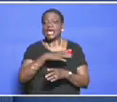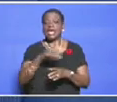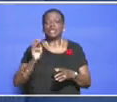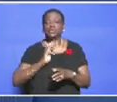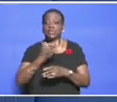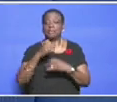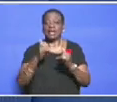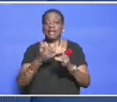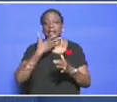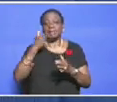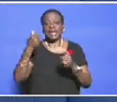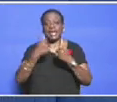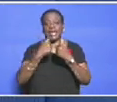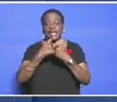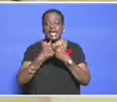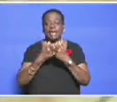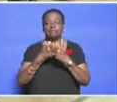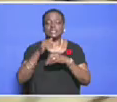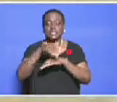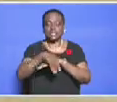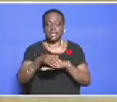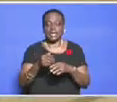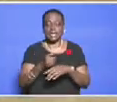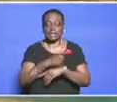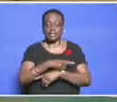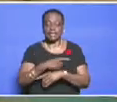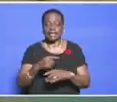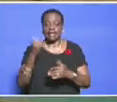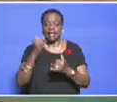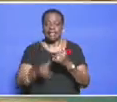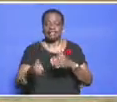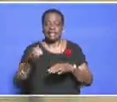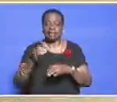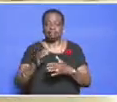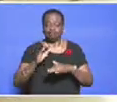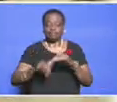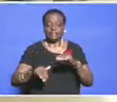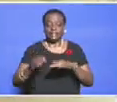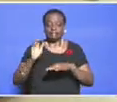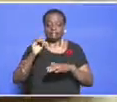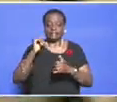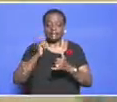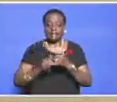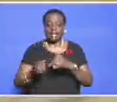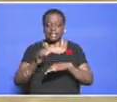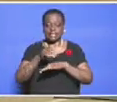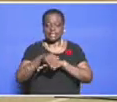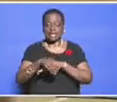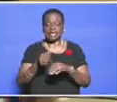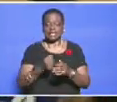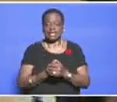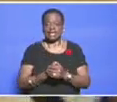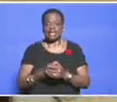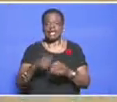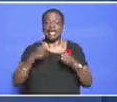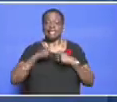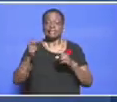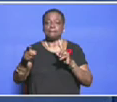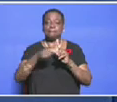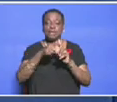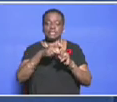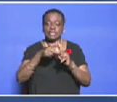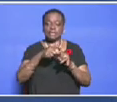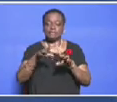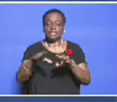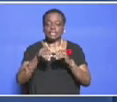lot better game today than last night. Roll saying despite the losses, he does have some positive takeaways from this weekend's games. It